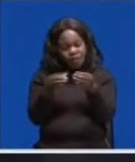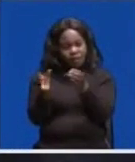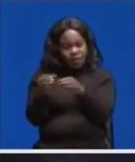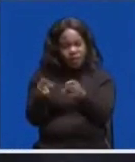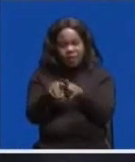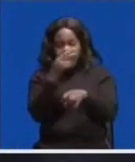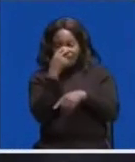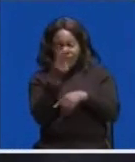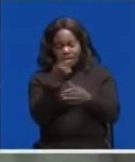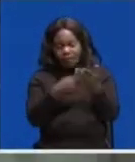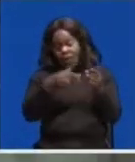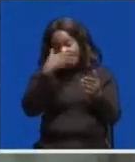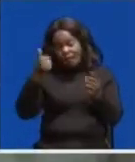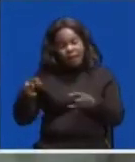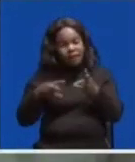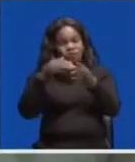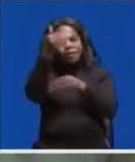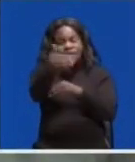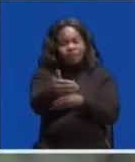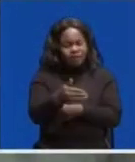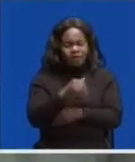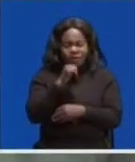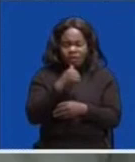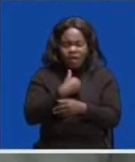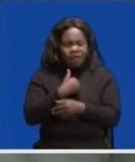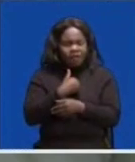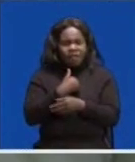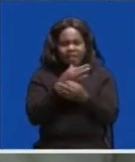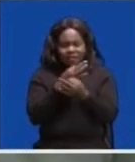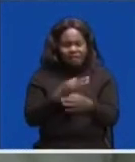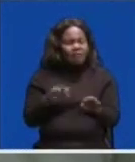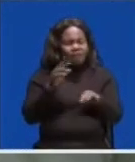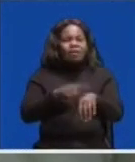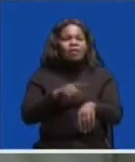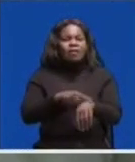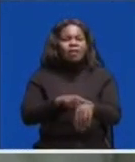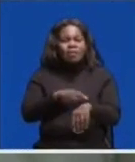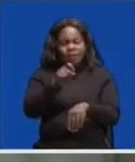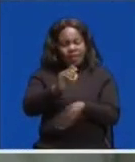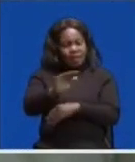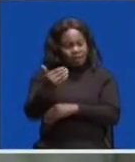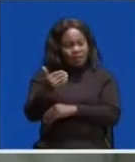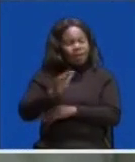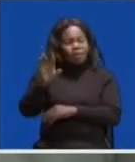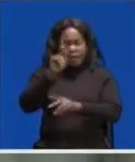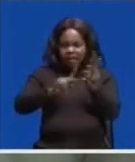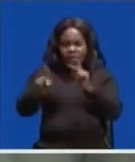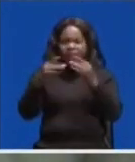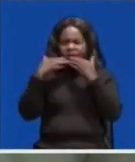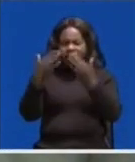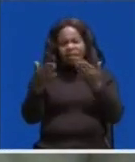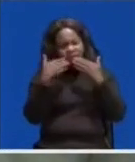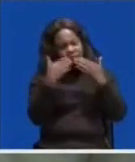what is the best way forward. We don't have luxury of time. We need to go back to the people, thank them,